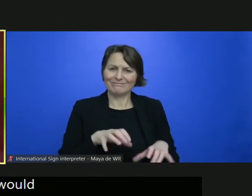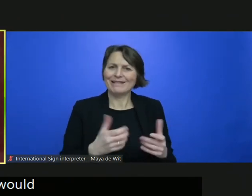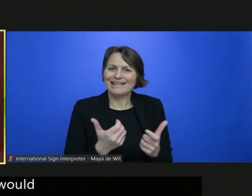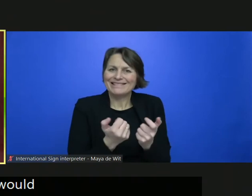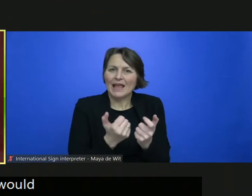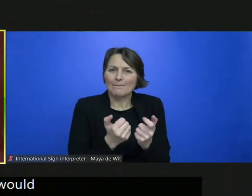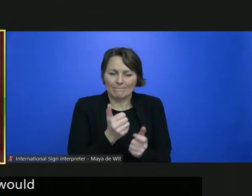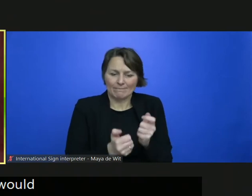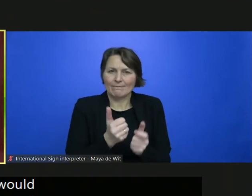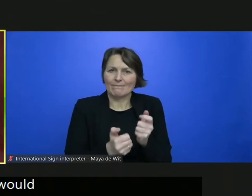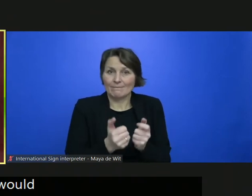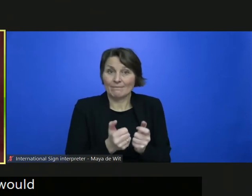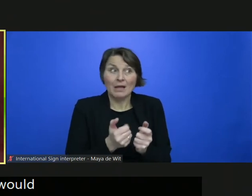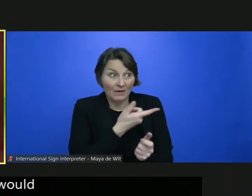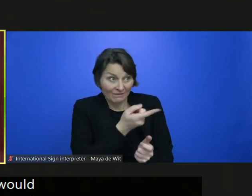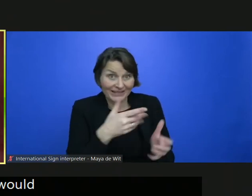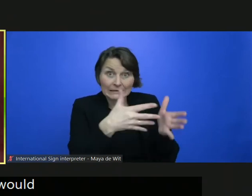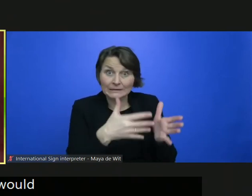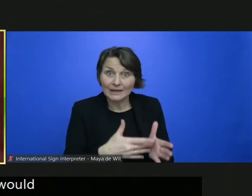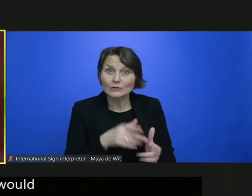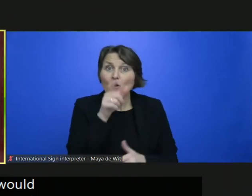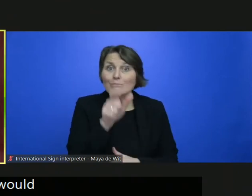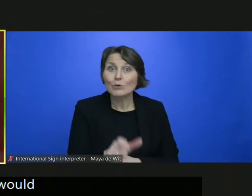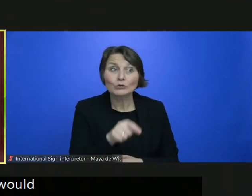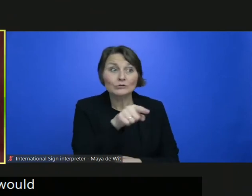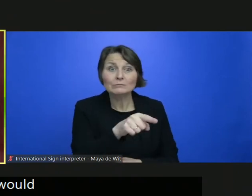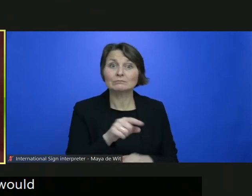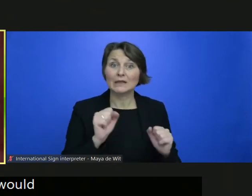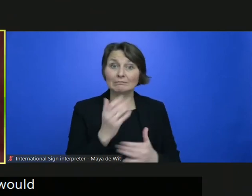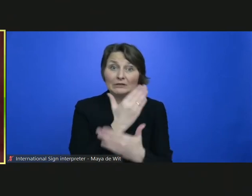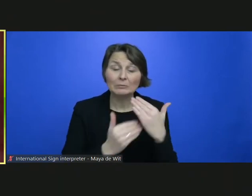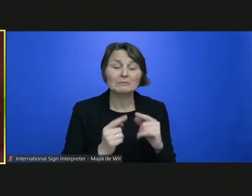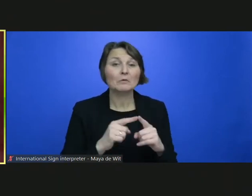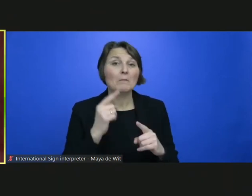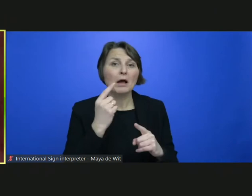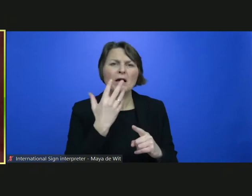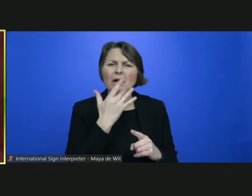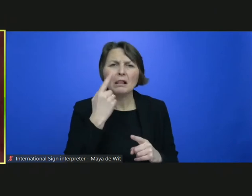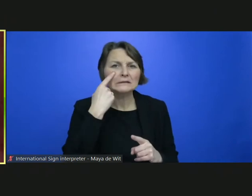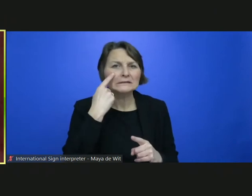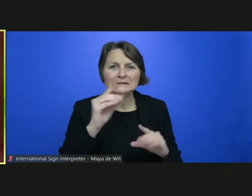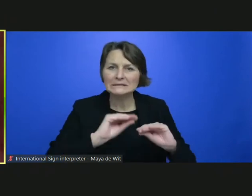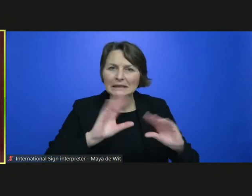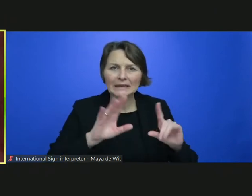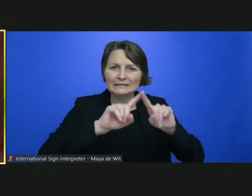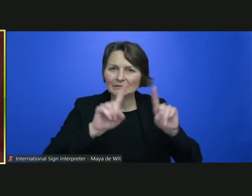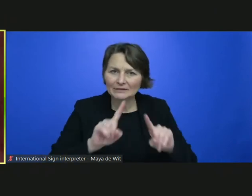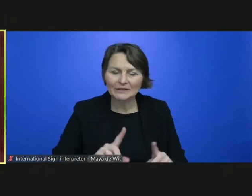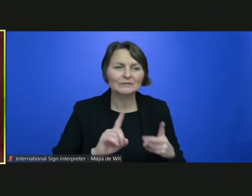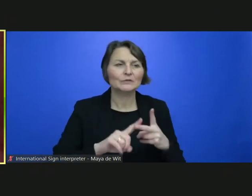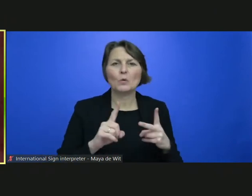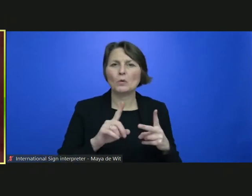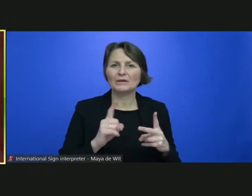used by people with limited dexterity or color blindness? Do you remember the young man whose disability, Tourette's